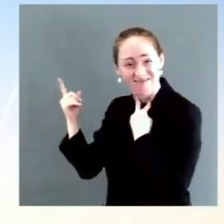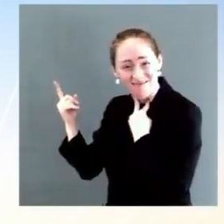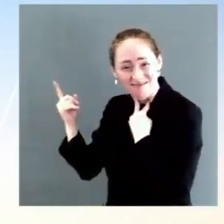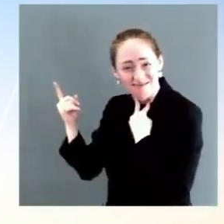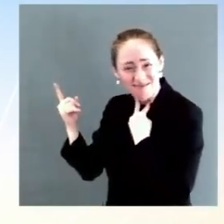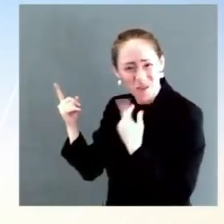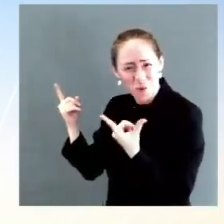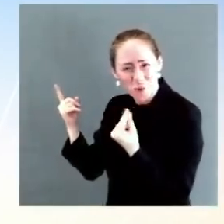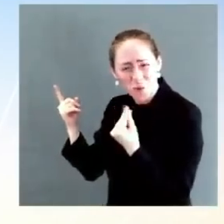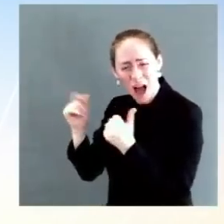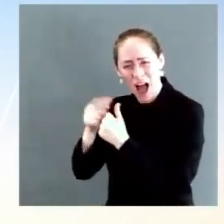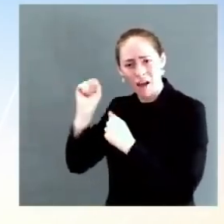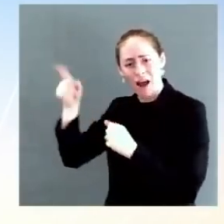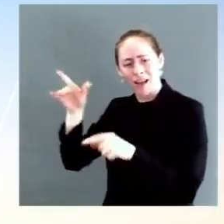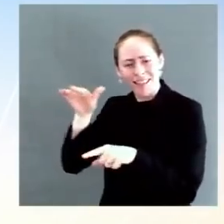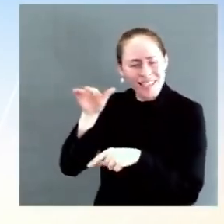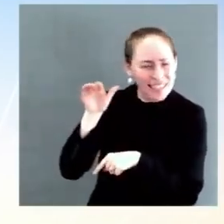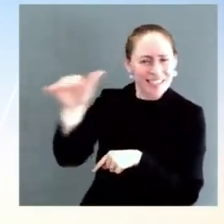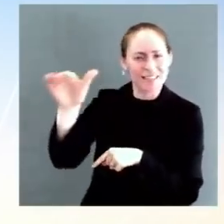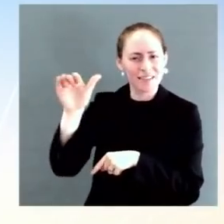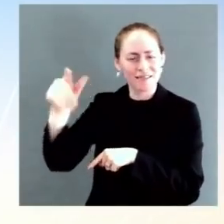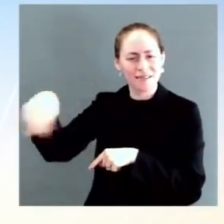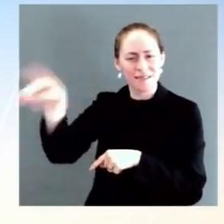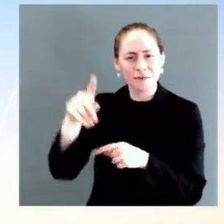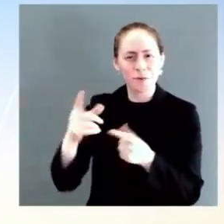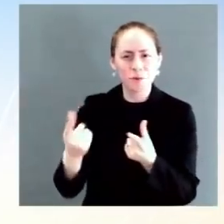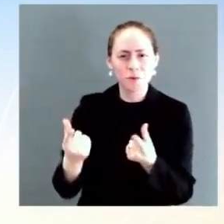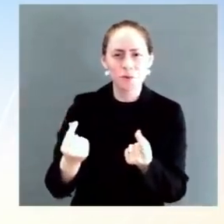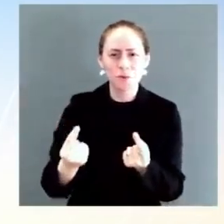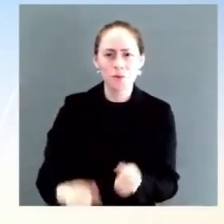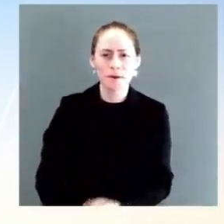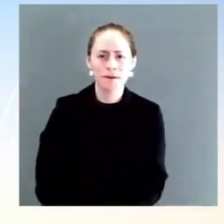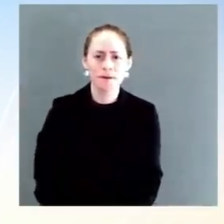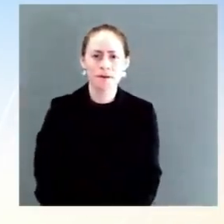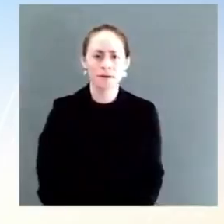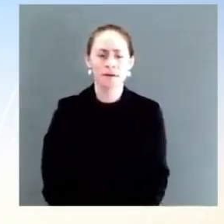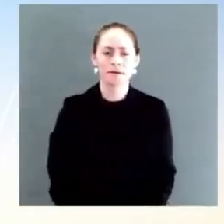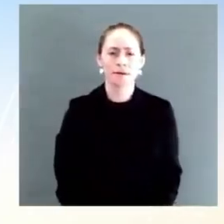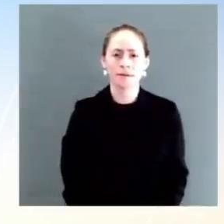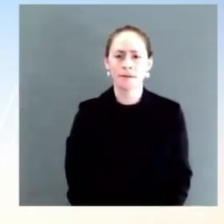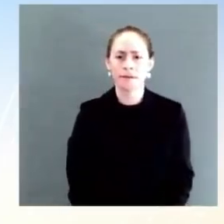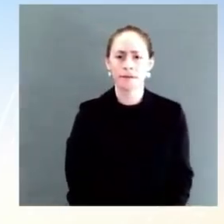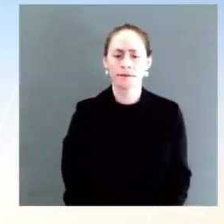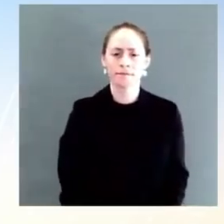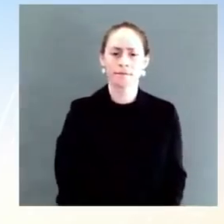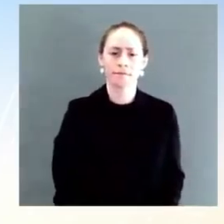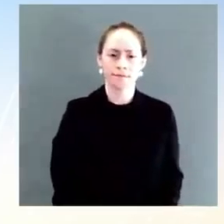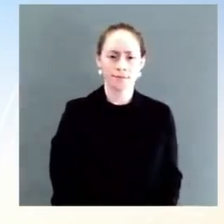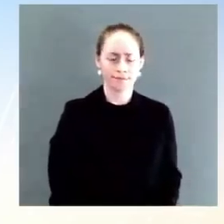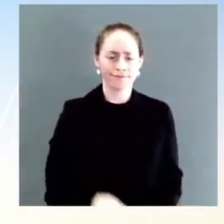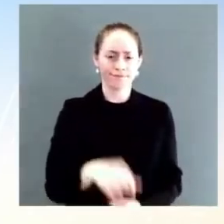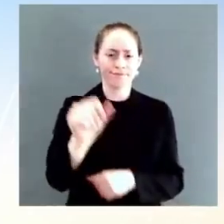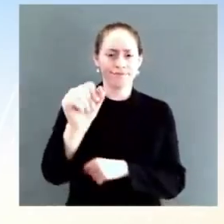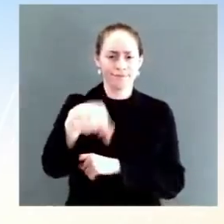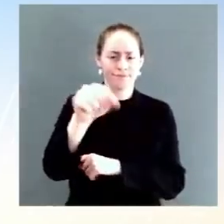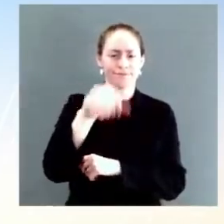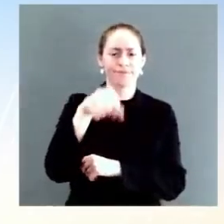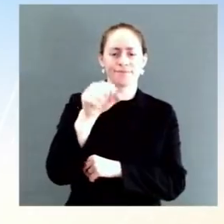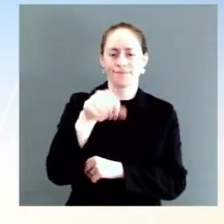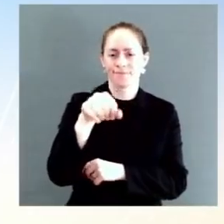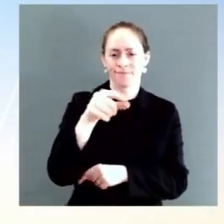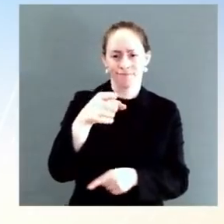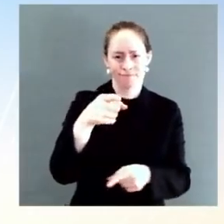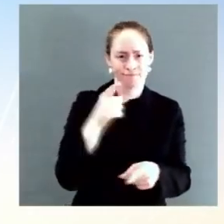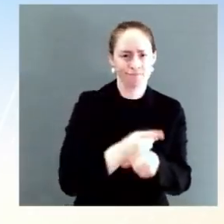moves alongside the price of refined gas. But recently, as you noted, there's been a split where the price of refined gas is going